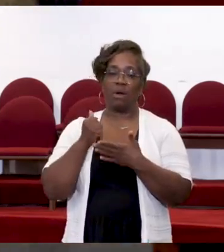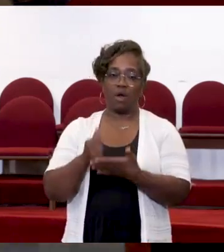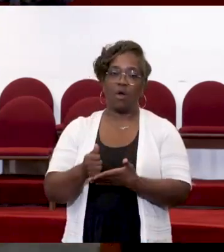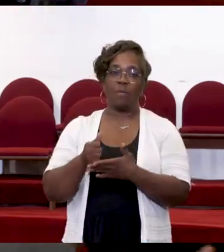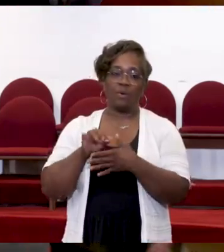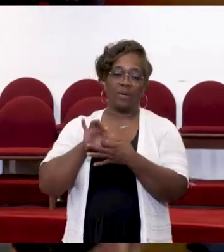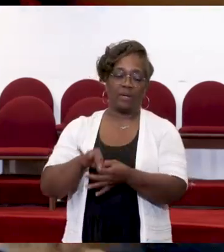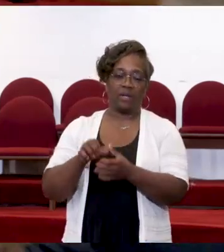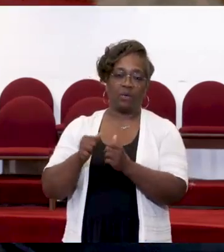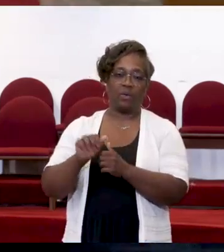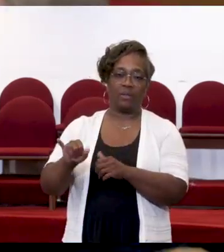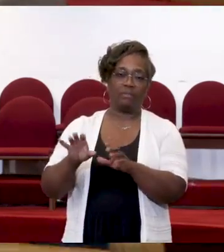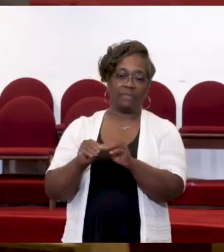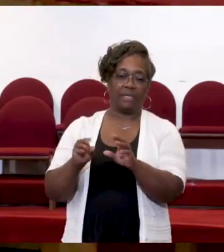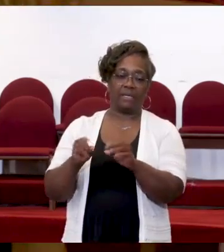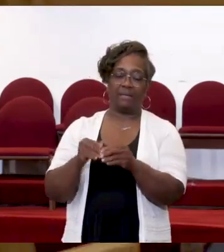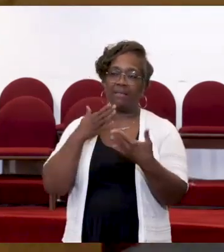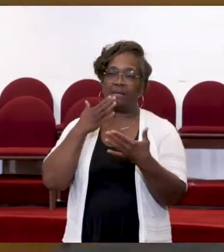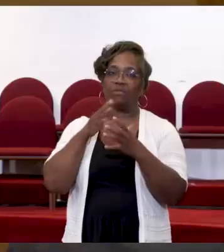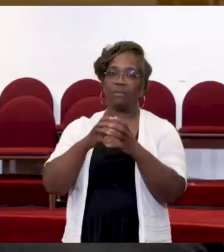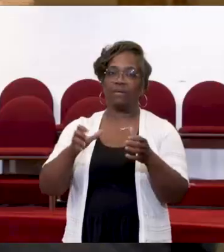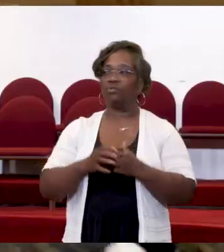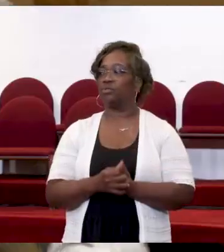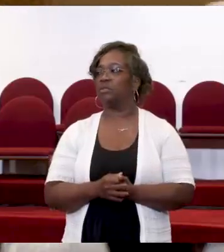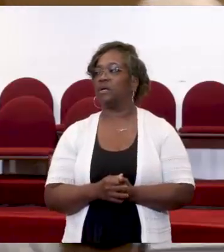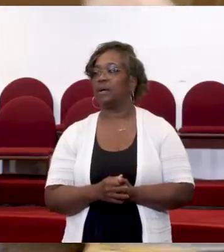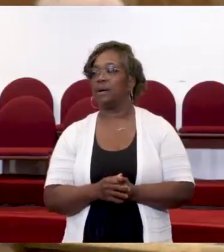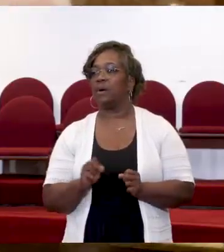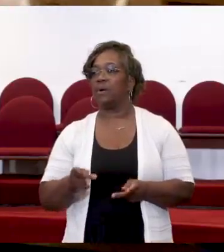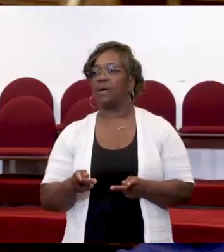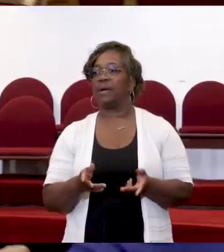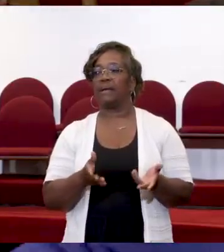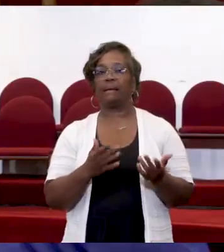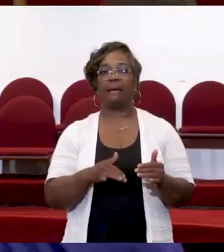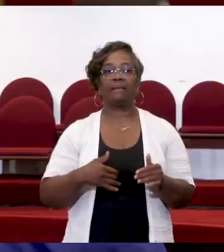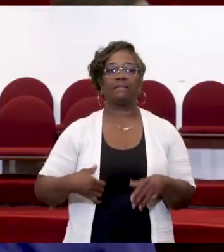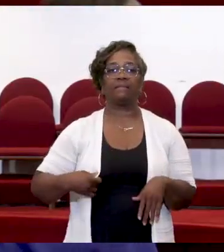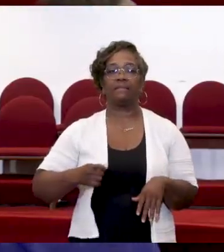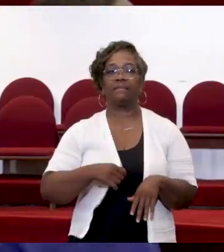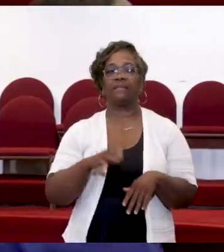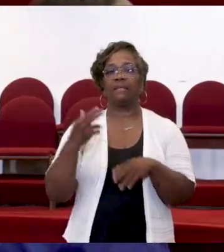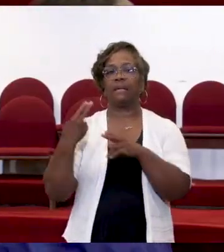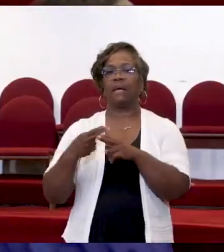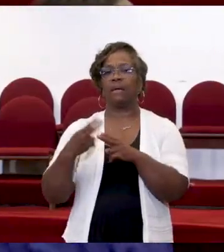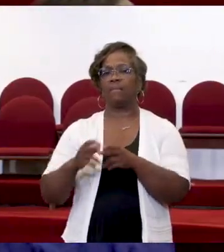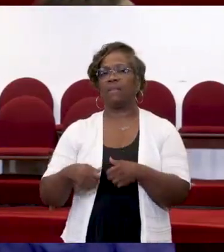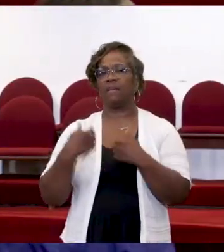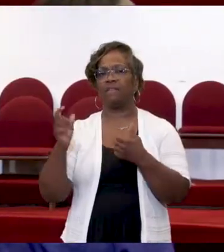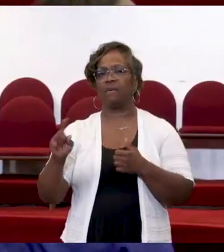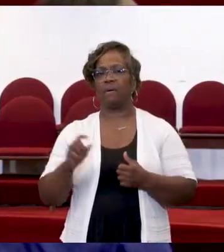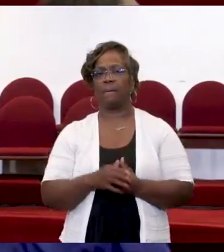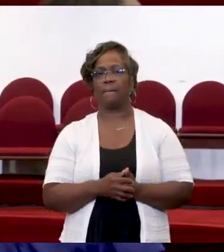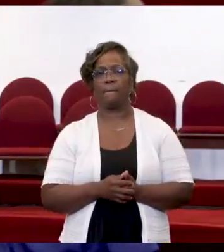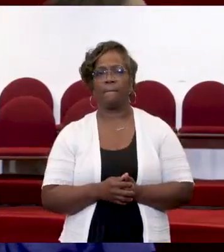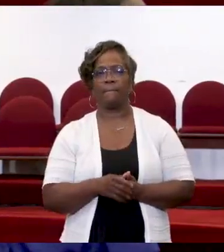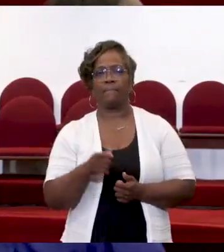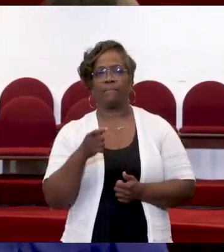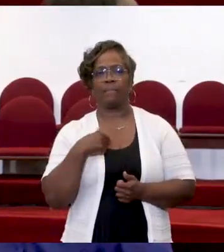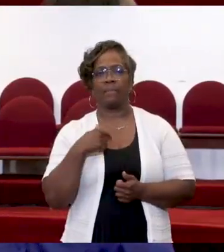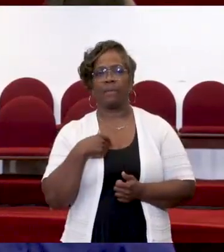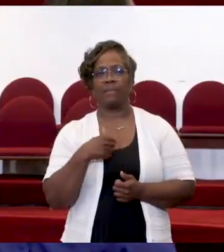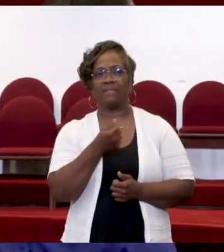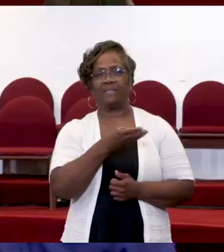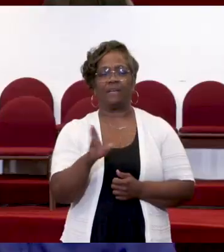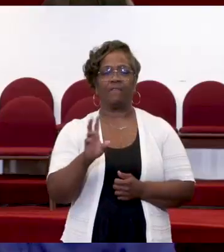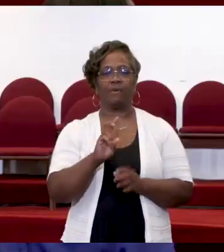very much. Okay, who's next? What's your name and what neighborhood are you from? I'm from several districts.